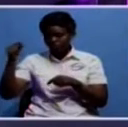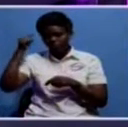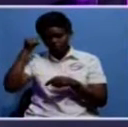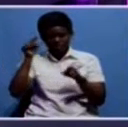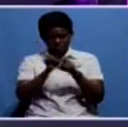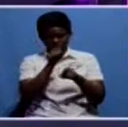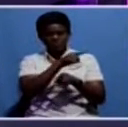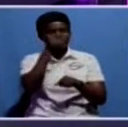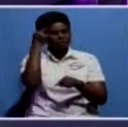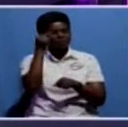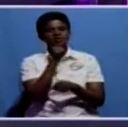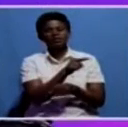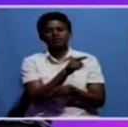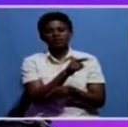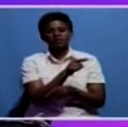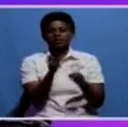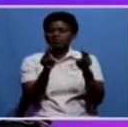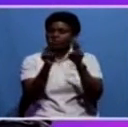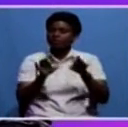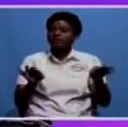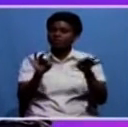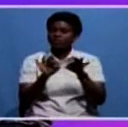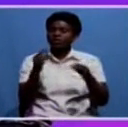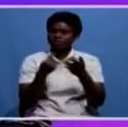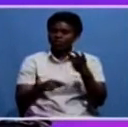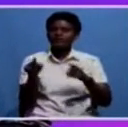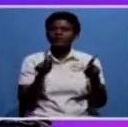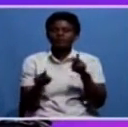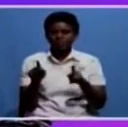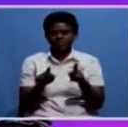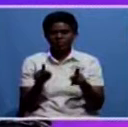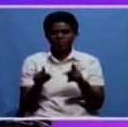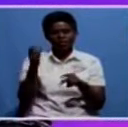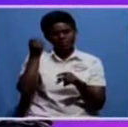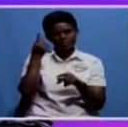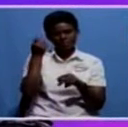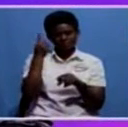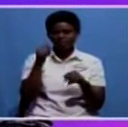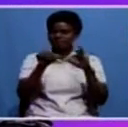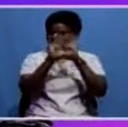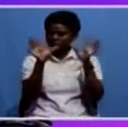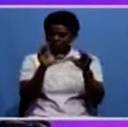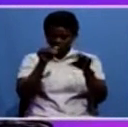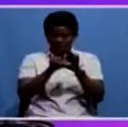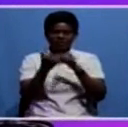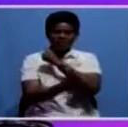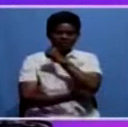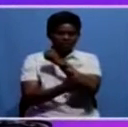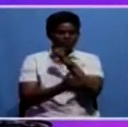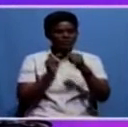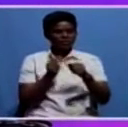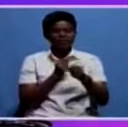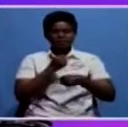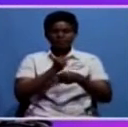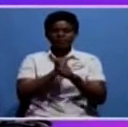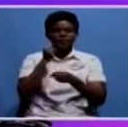should be published or not. First of all, it's very important that the citizens, the public, understands that I think in this country we've politicized